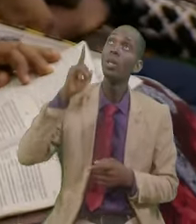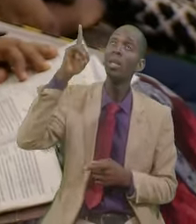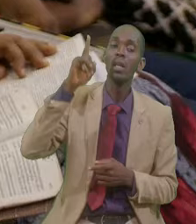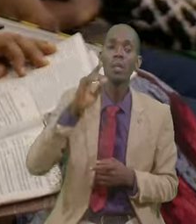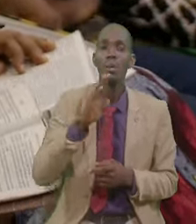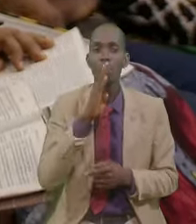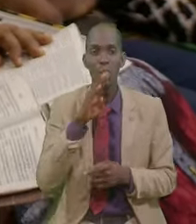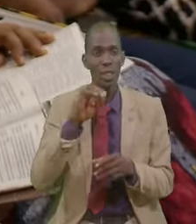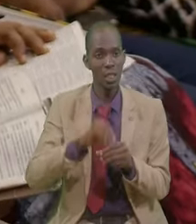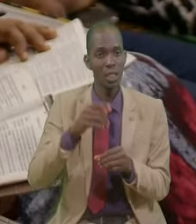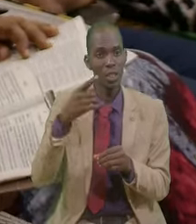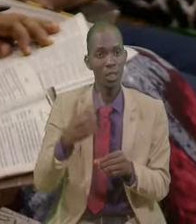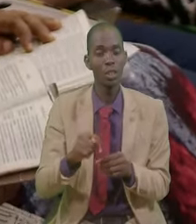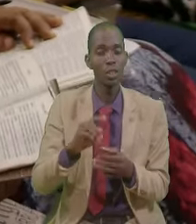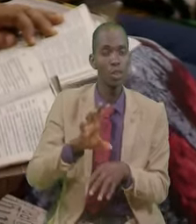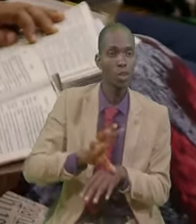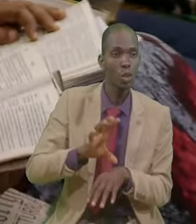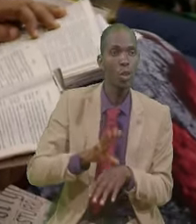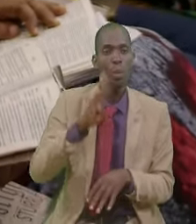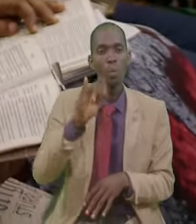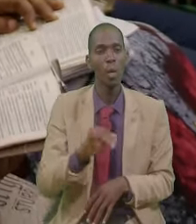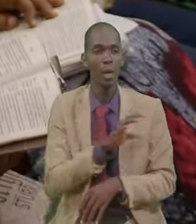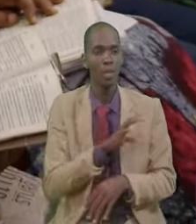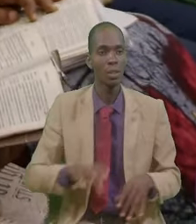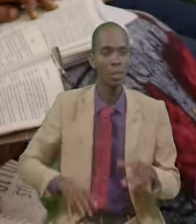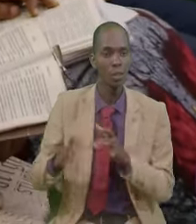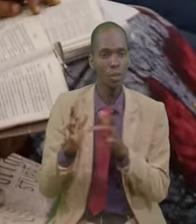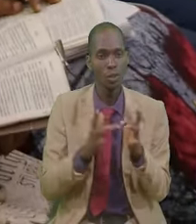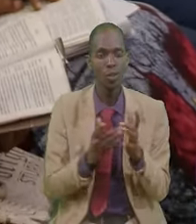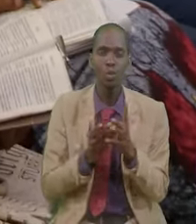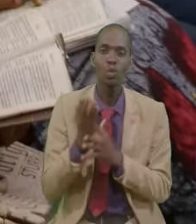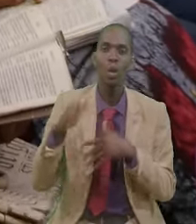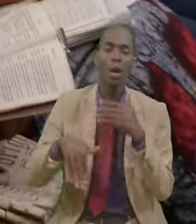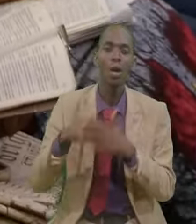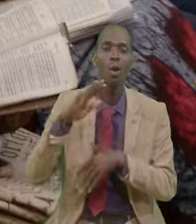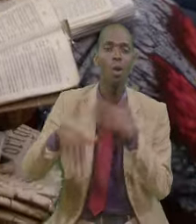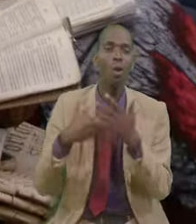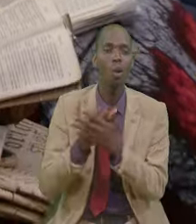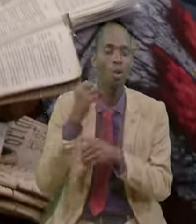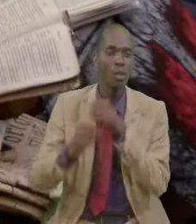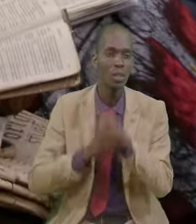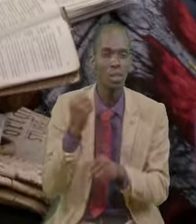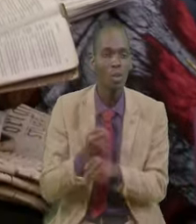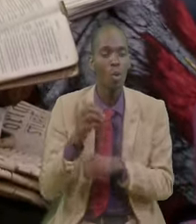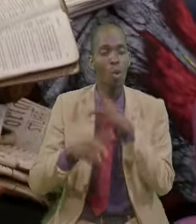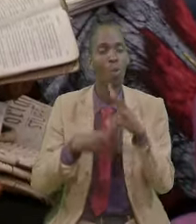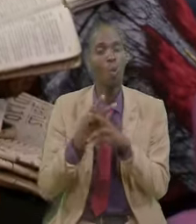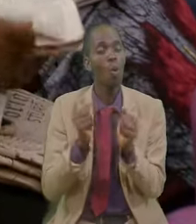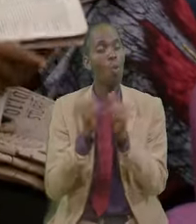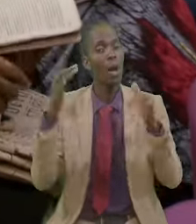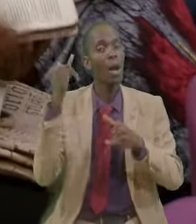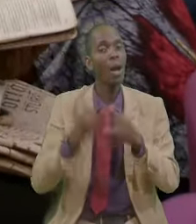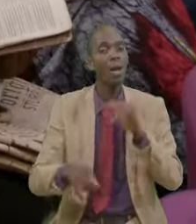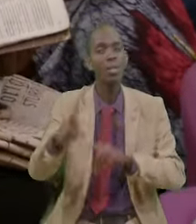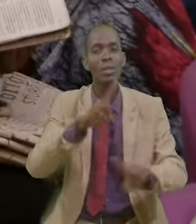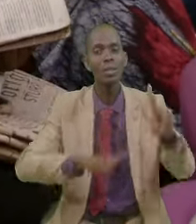the church by Jesus Christ throughout all ages, world without end.